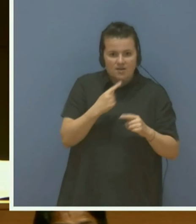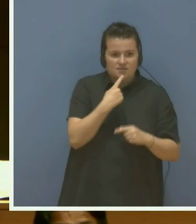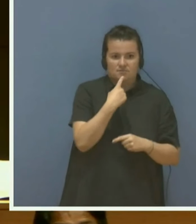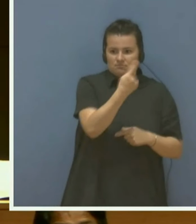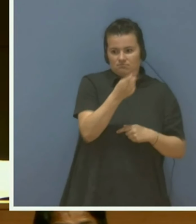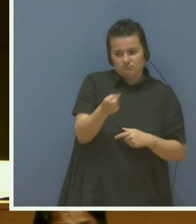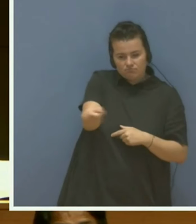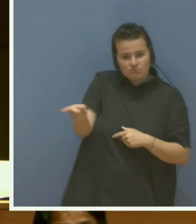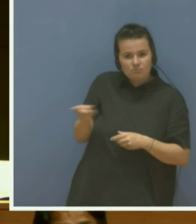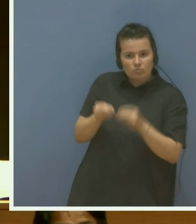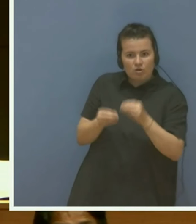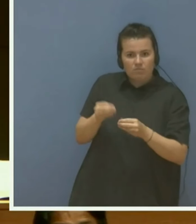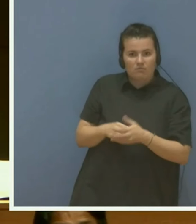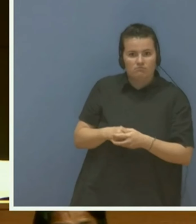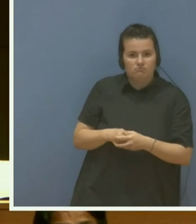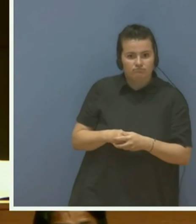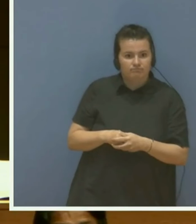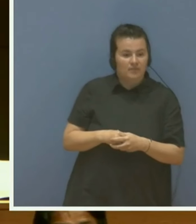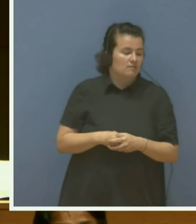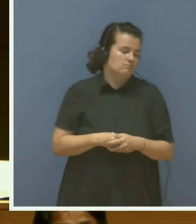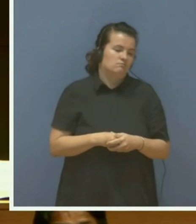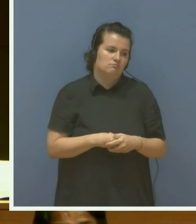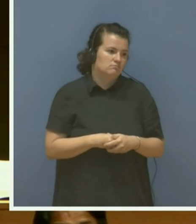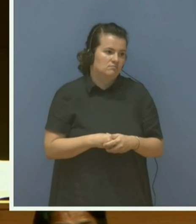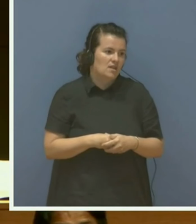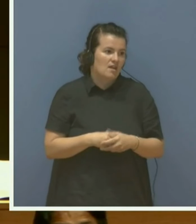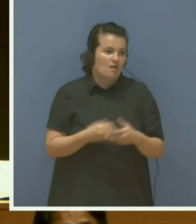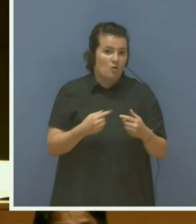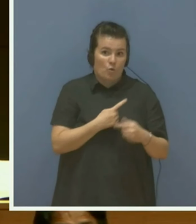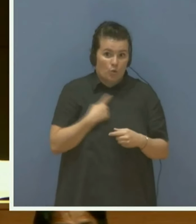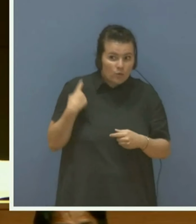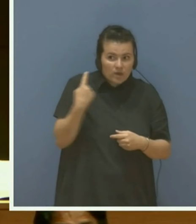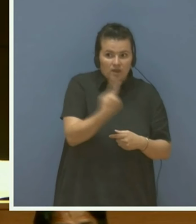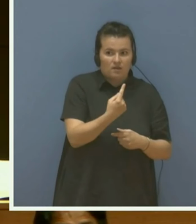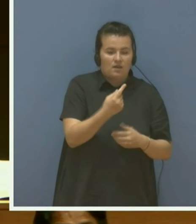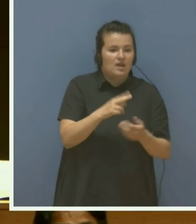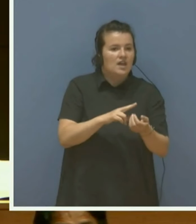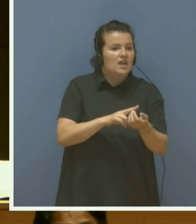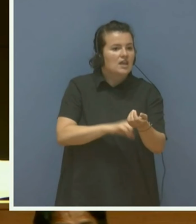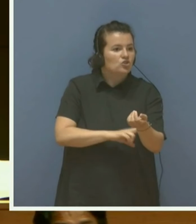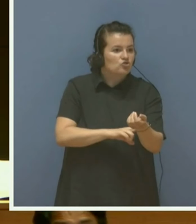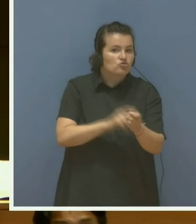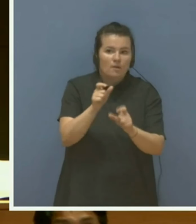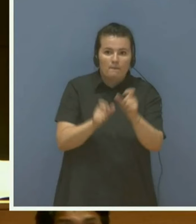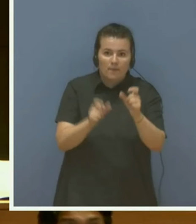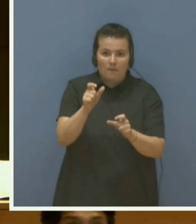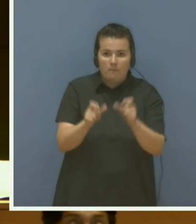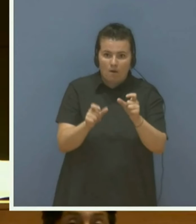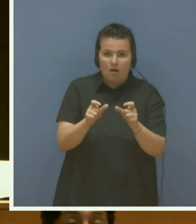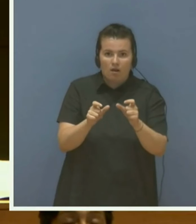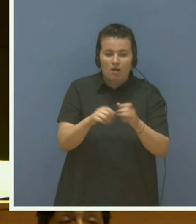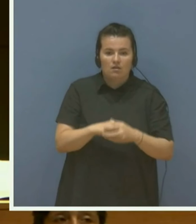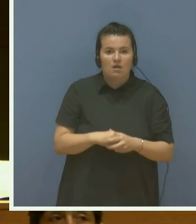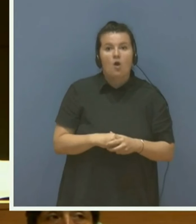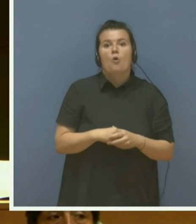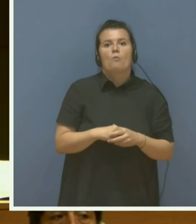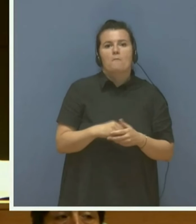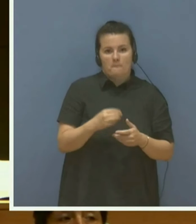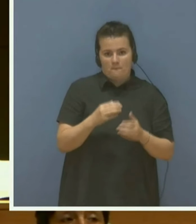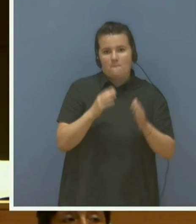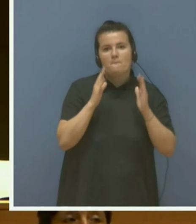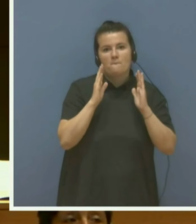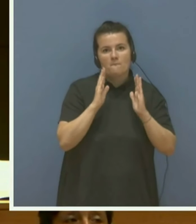is out of reach. We, all Indigenous peoples, must abide by the principles